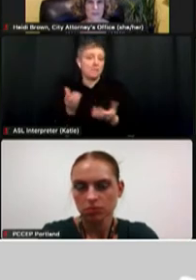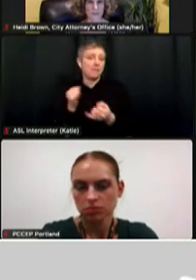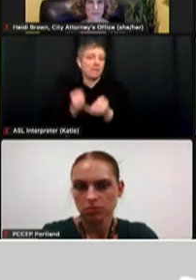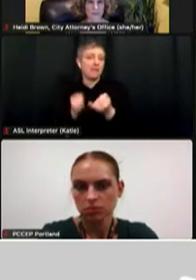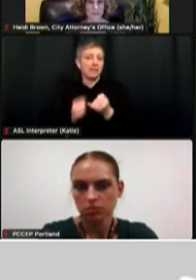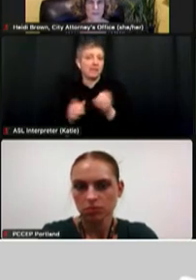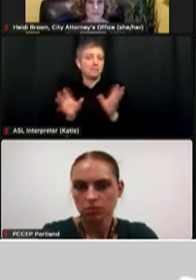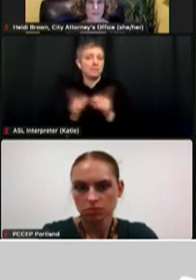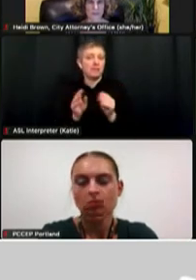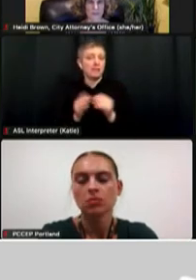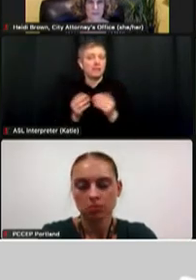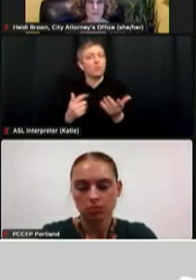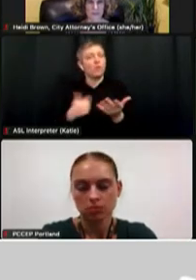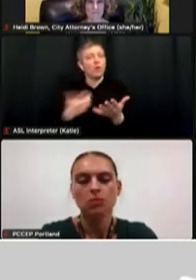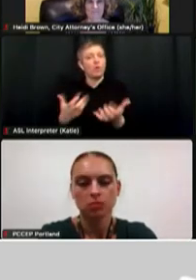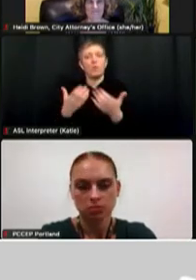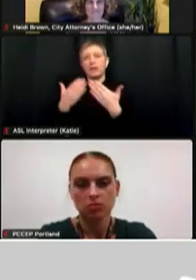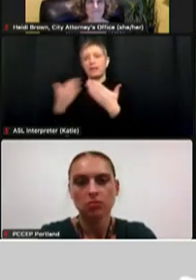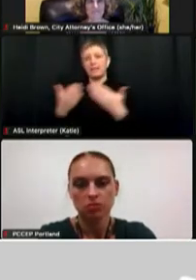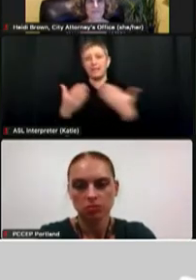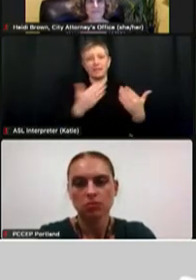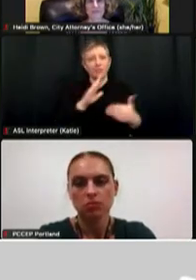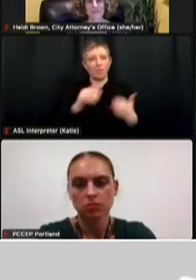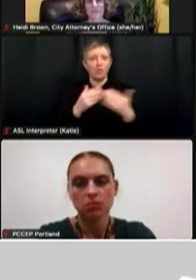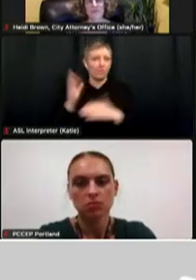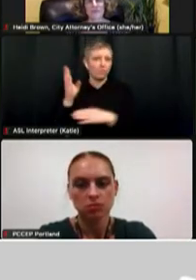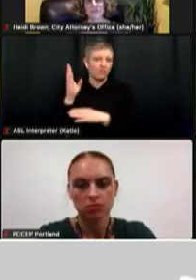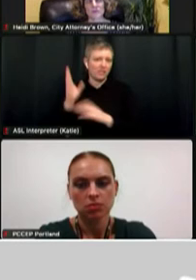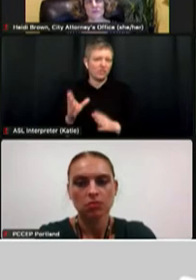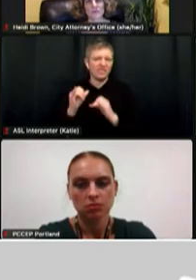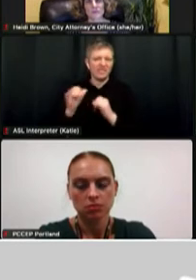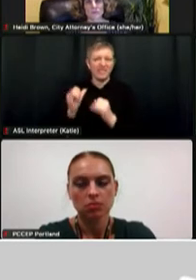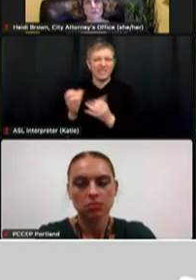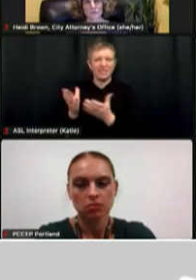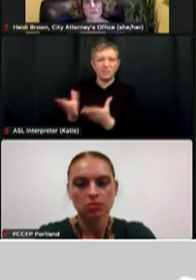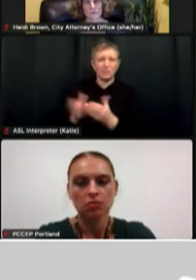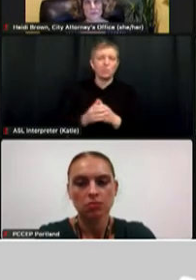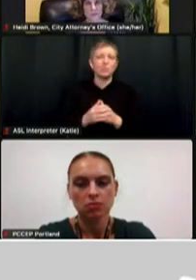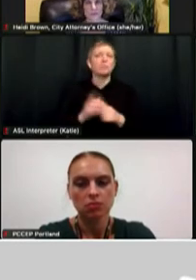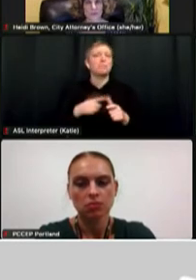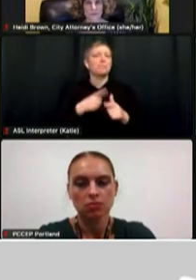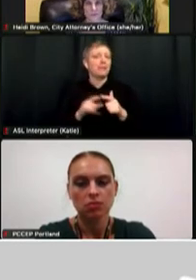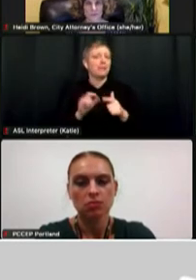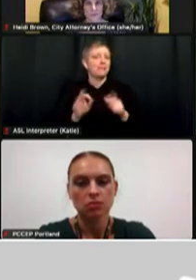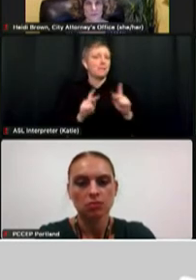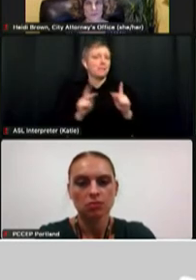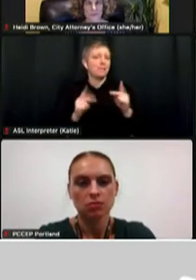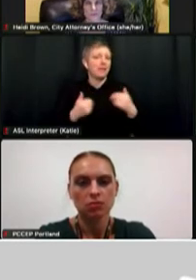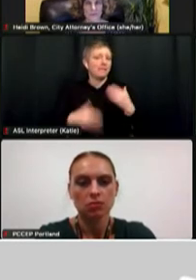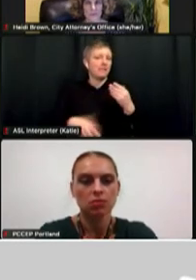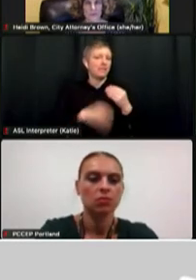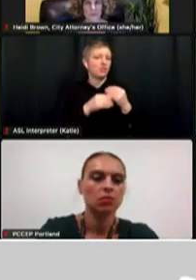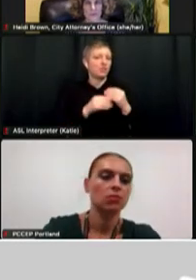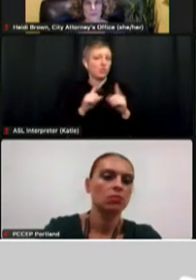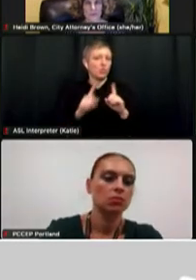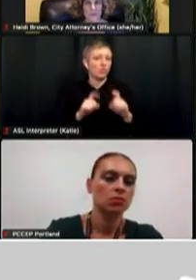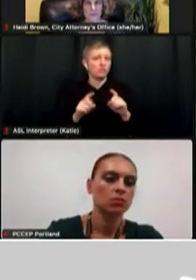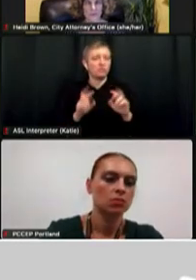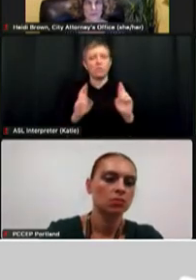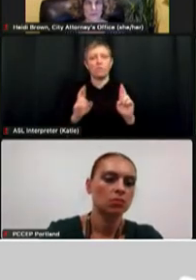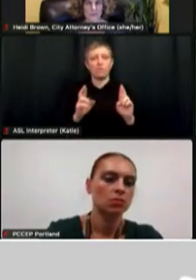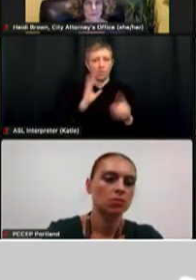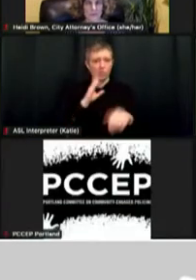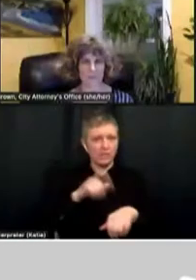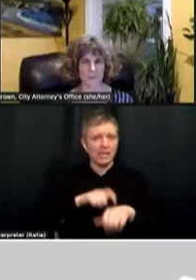thank all our presenters, as you did as well. And if anyone has any additional questions, that we hope to have time at the end of our meeting